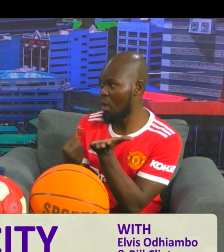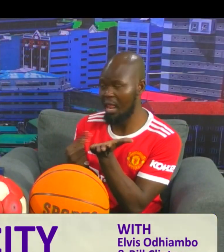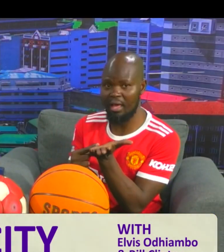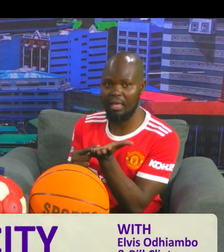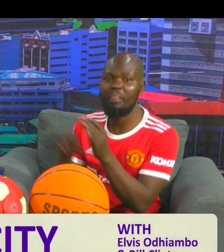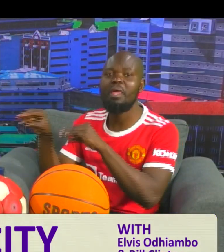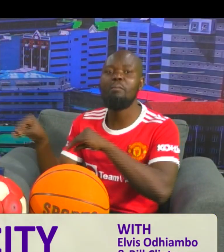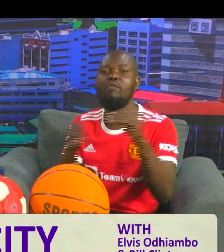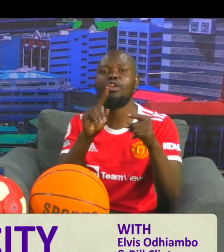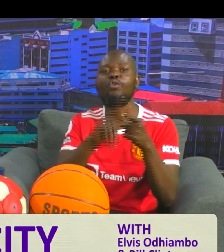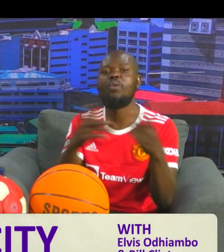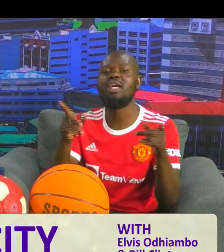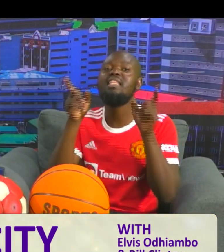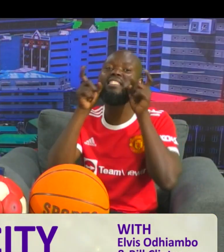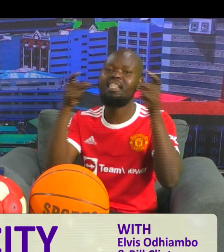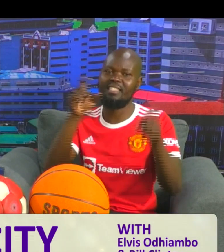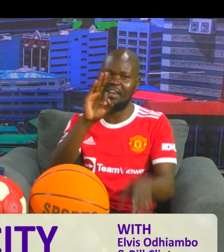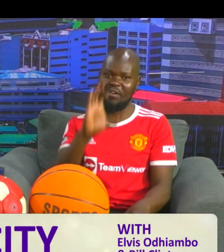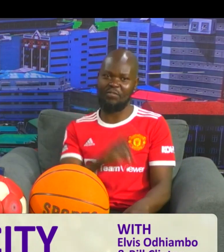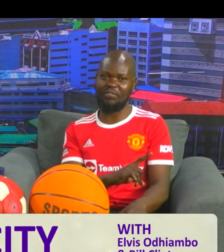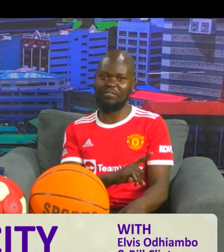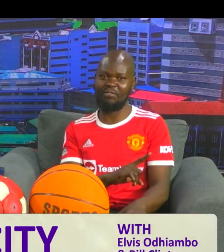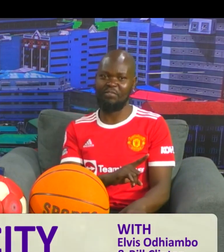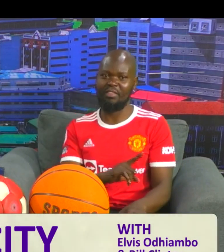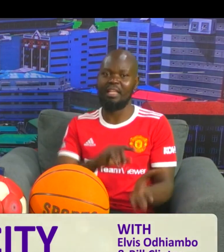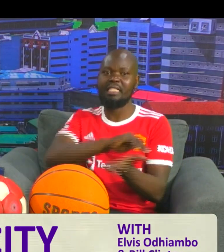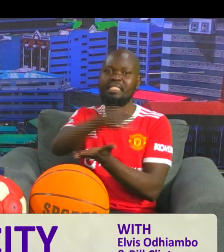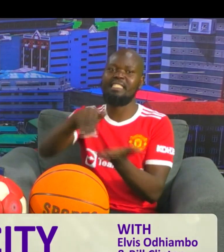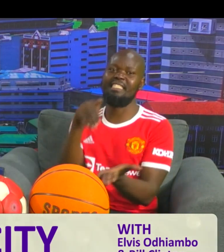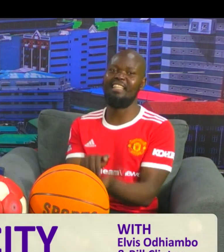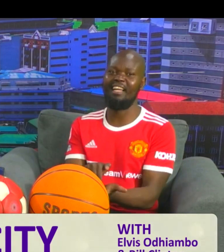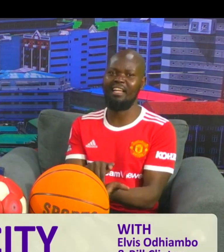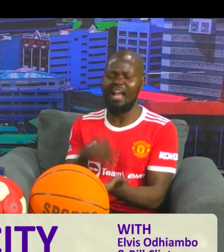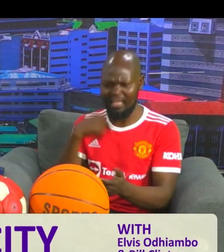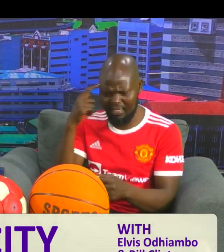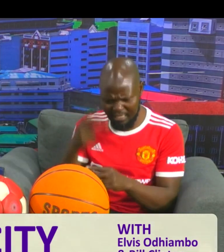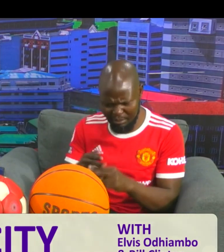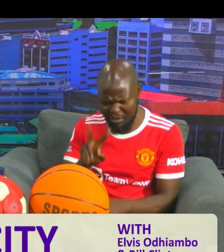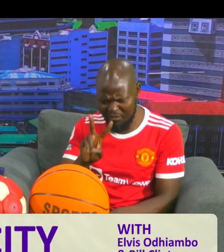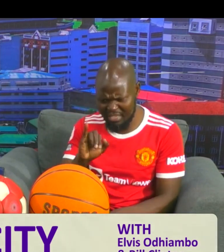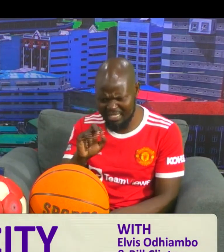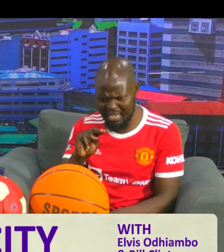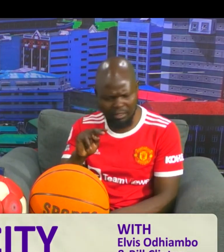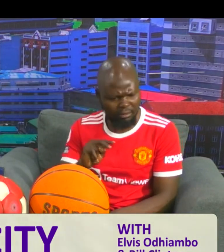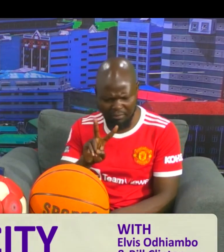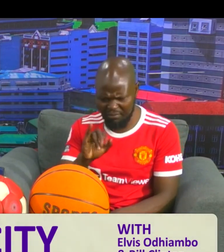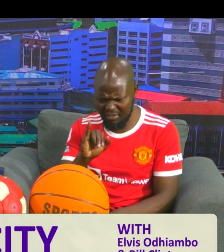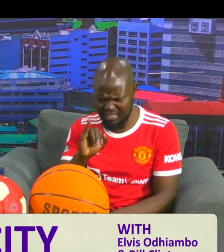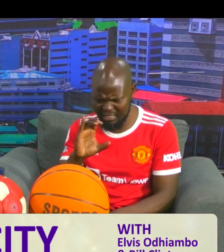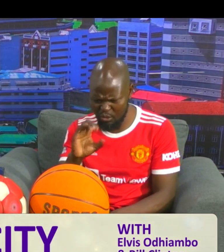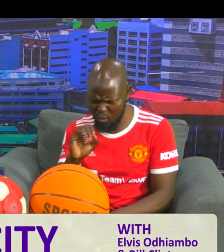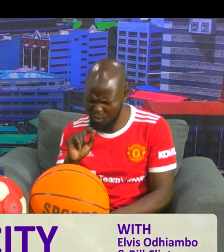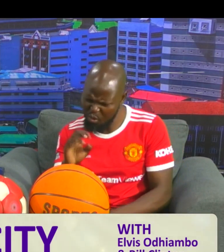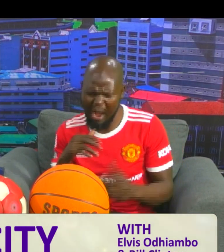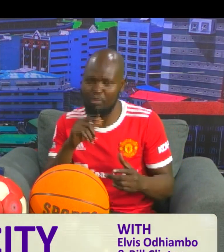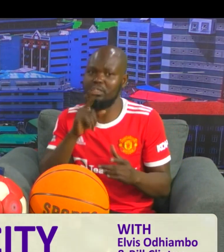Yes. Uganda. Yes. Also, Uganda with the transfer market, you've seen players moving in from Right. Uganda, Right. coming into Tusker.